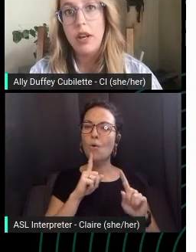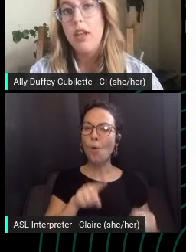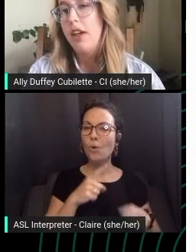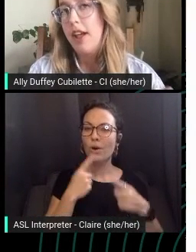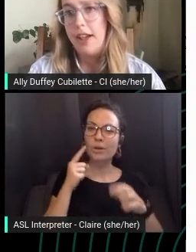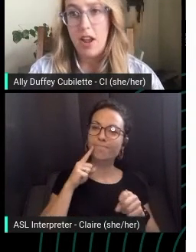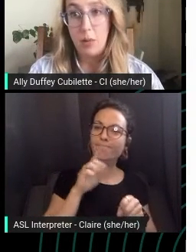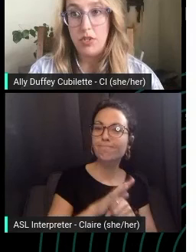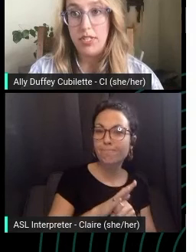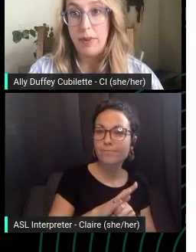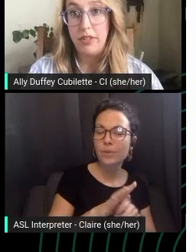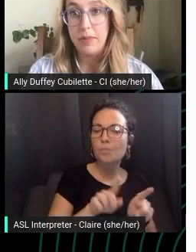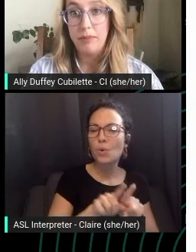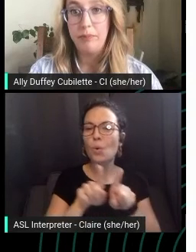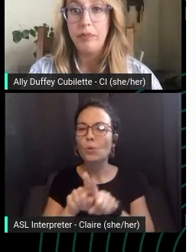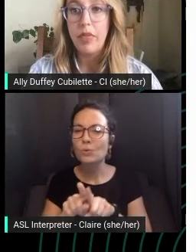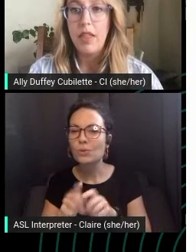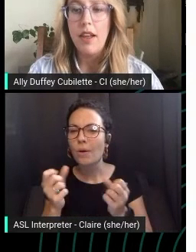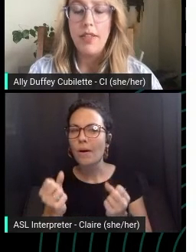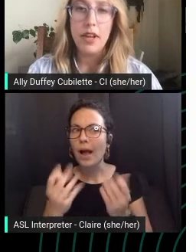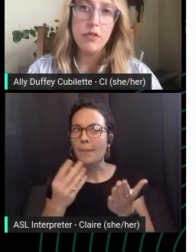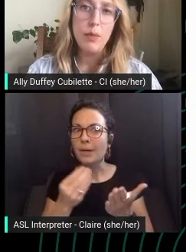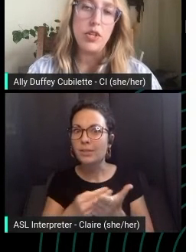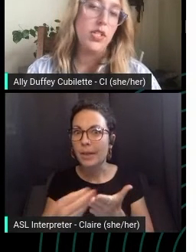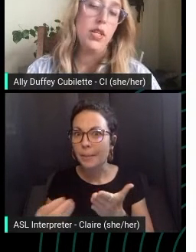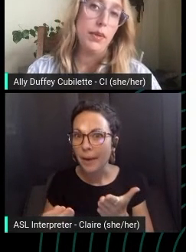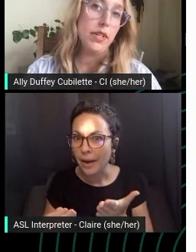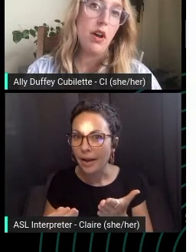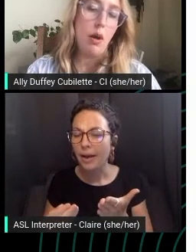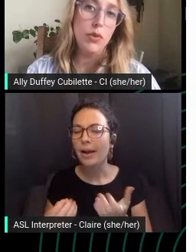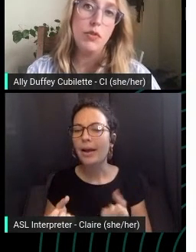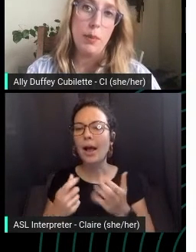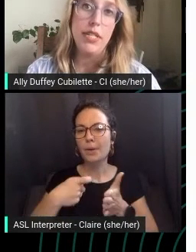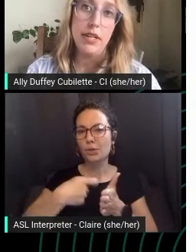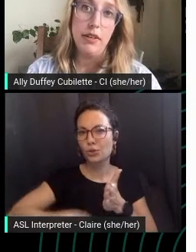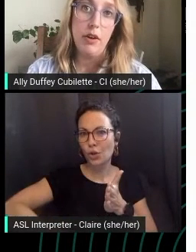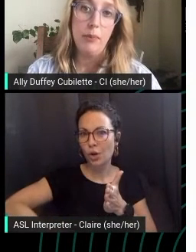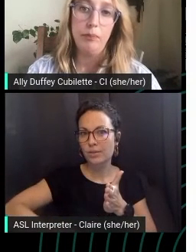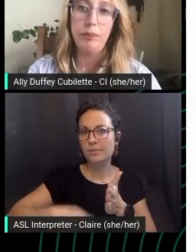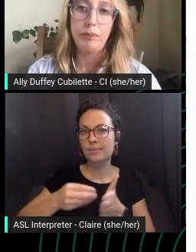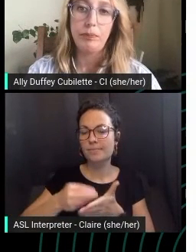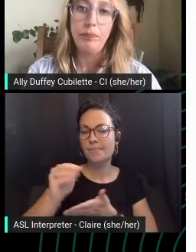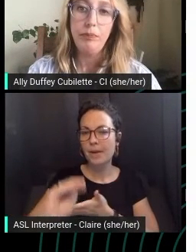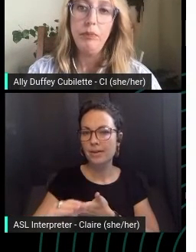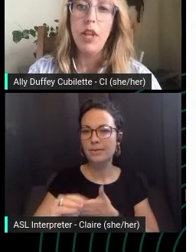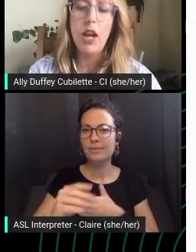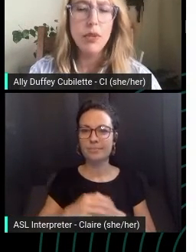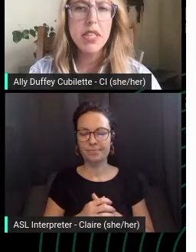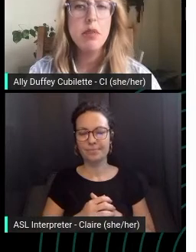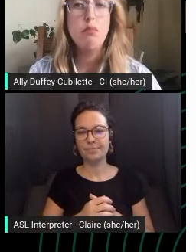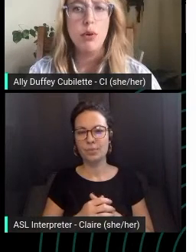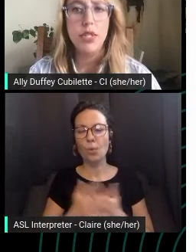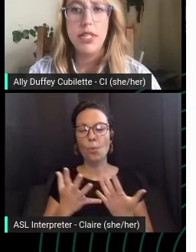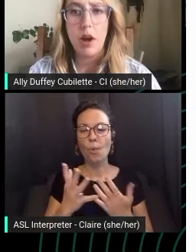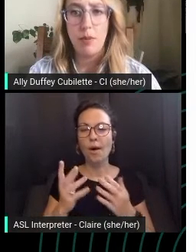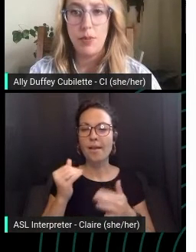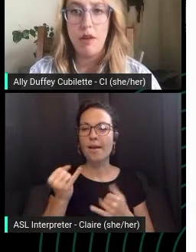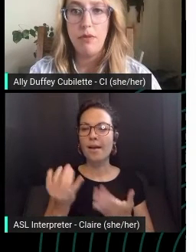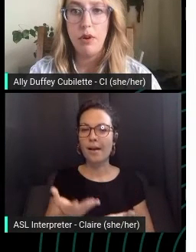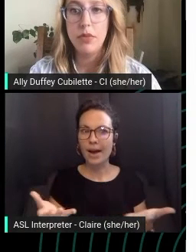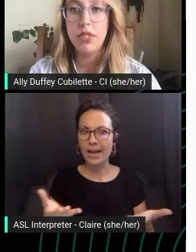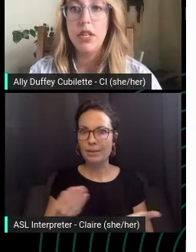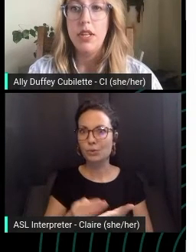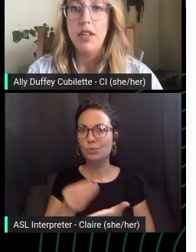they bought and how much they spent. And that information typically comes from a data layer. I will say that most